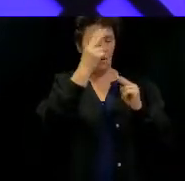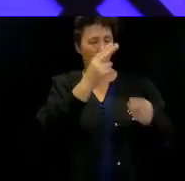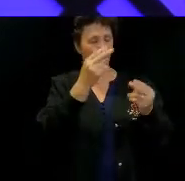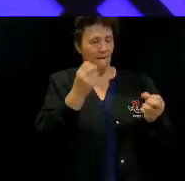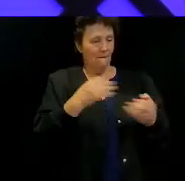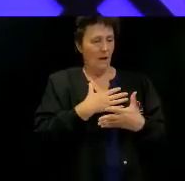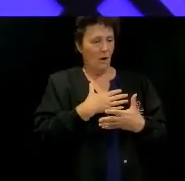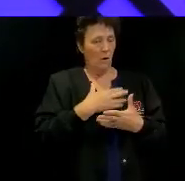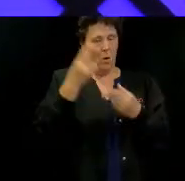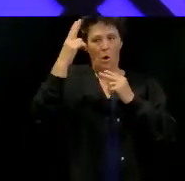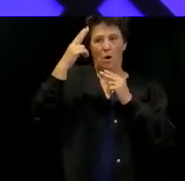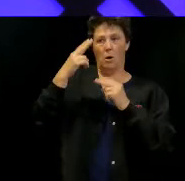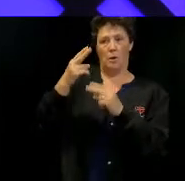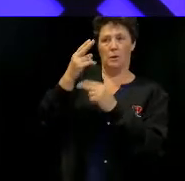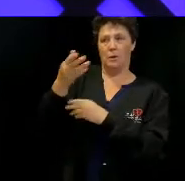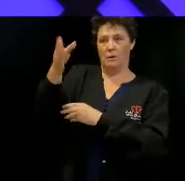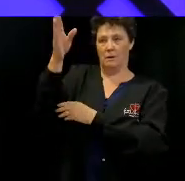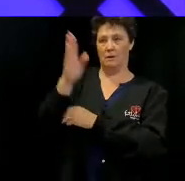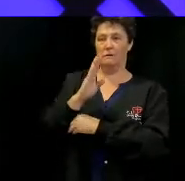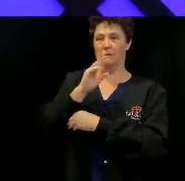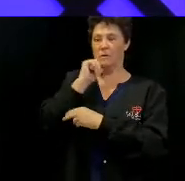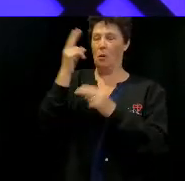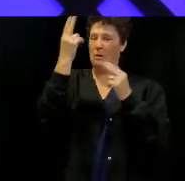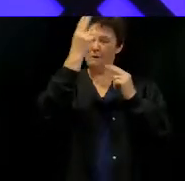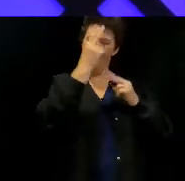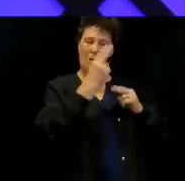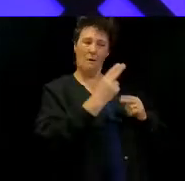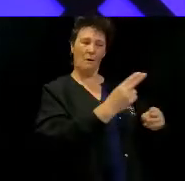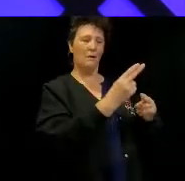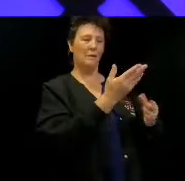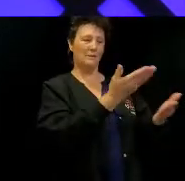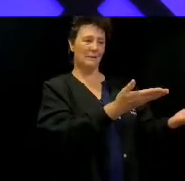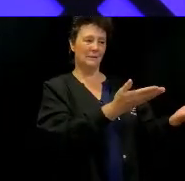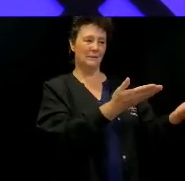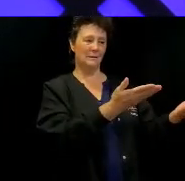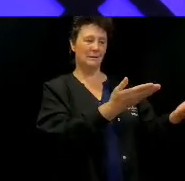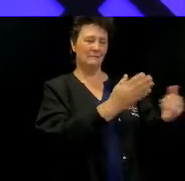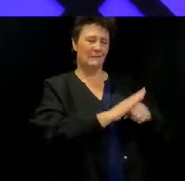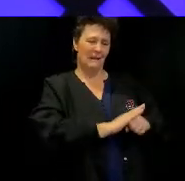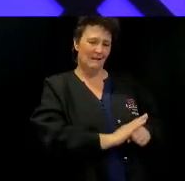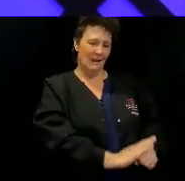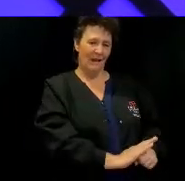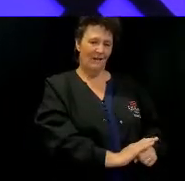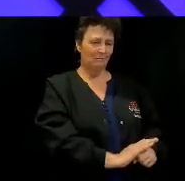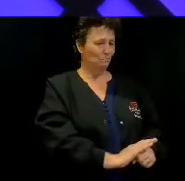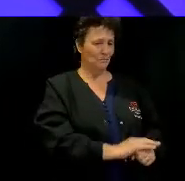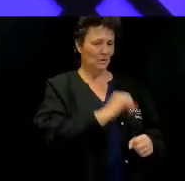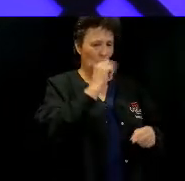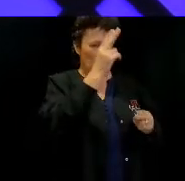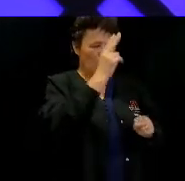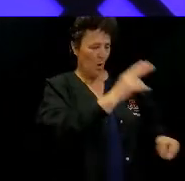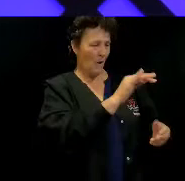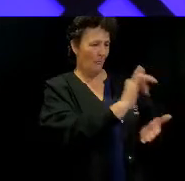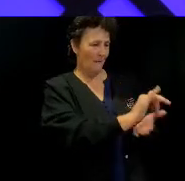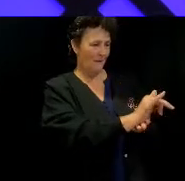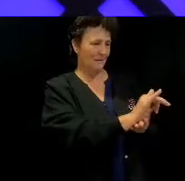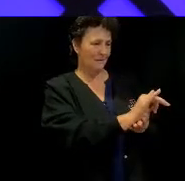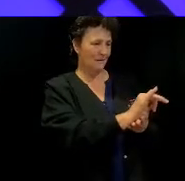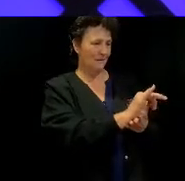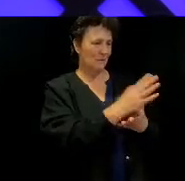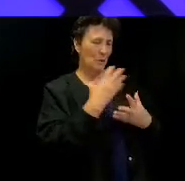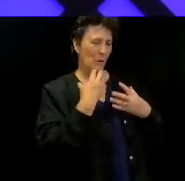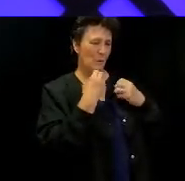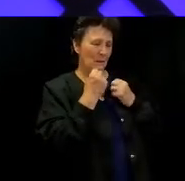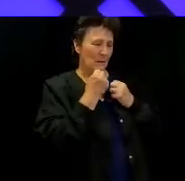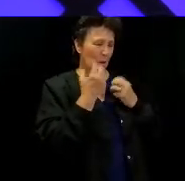honor me. Don't honor the anxiety that you have. Don't honor that. Don't be in all of